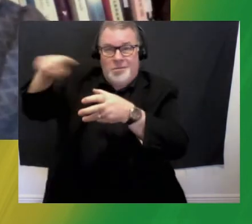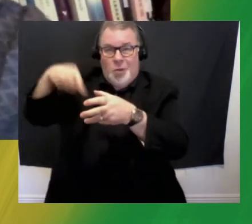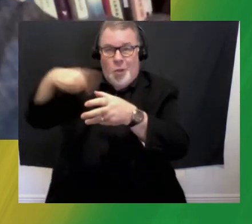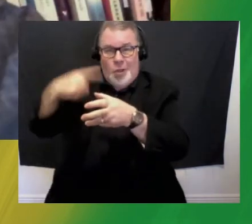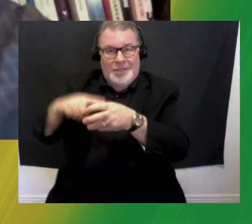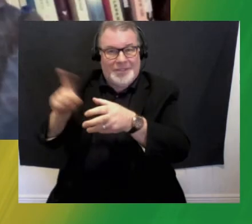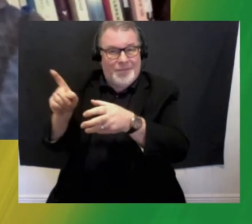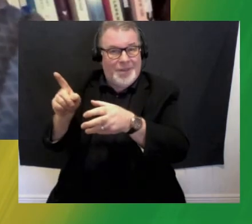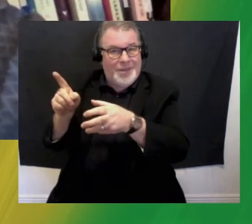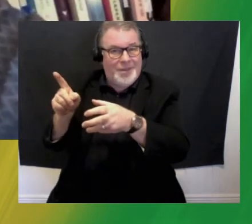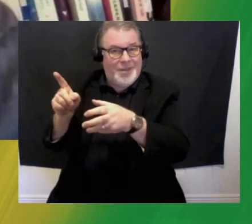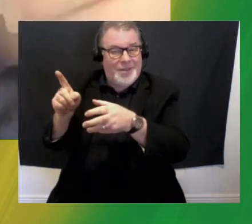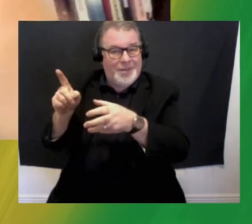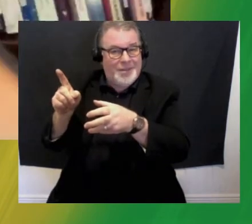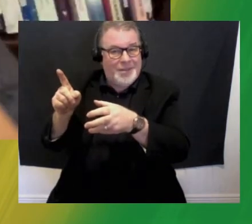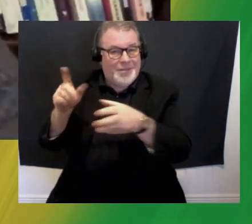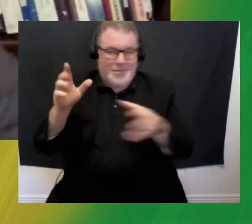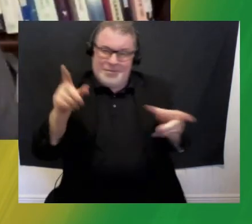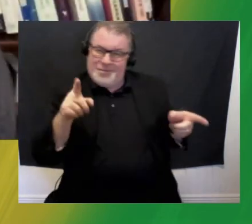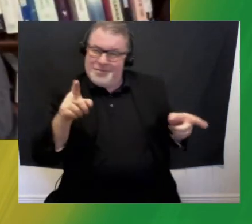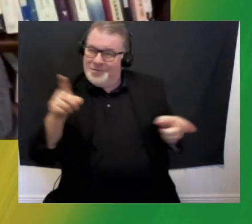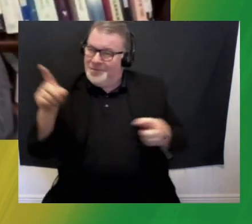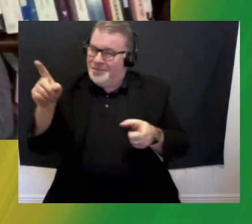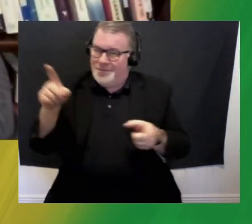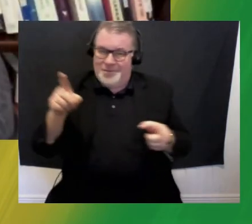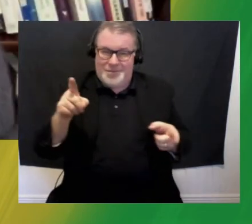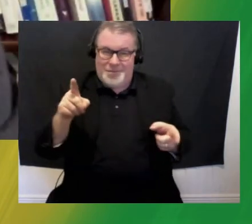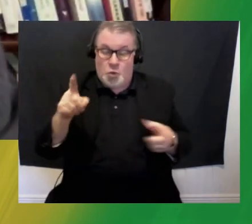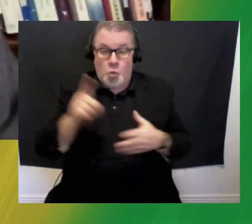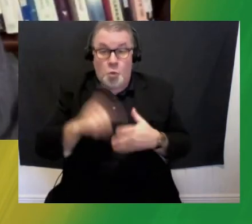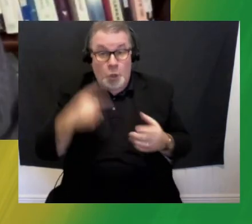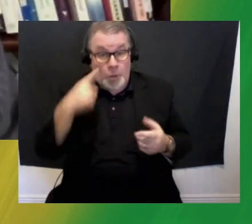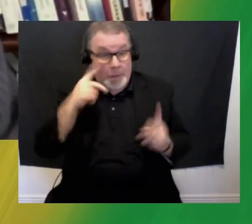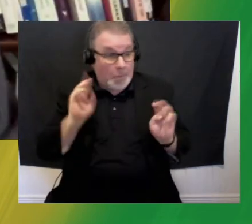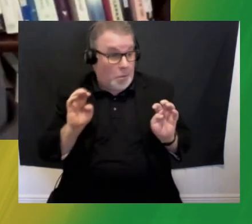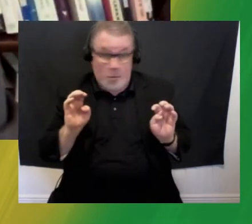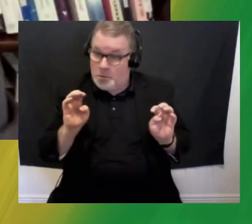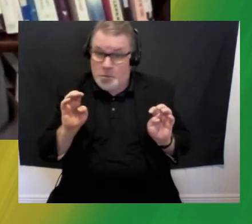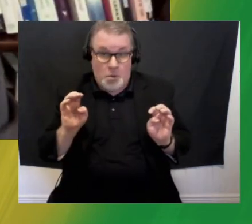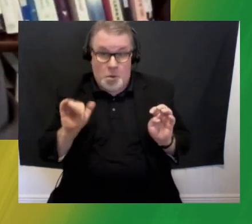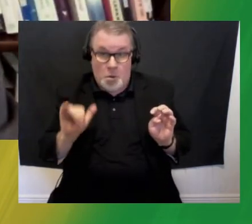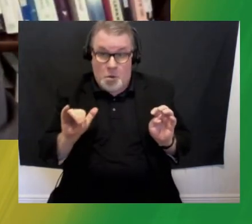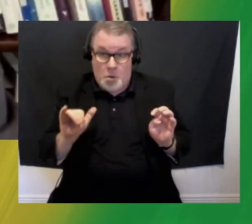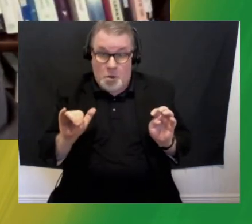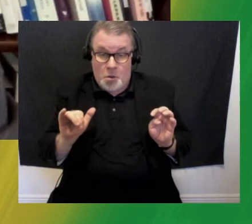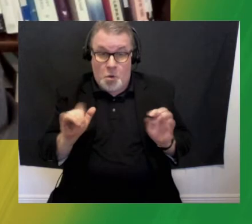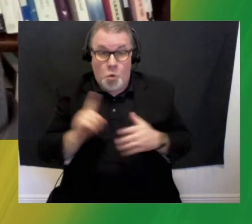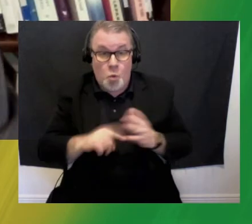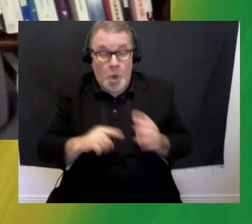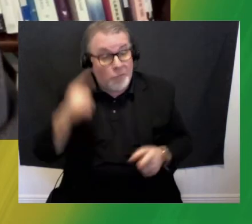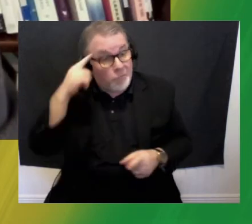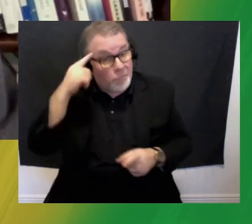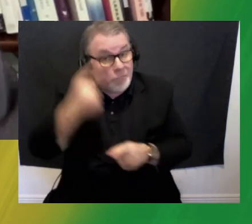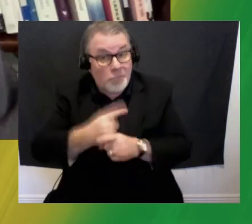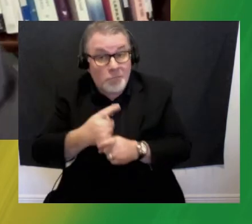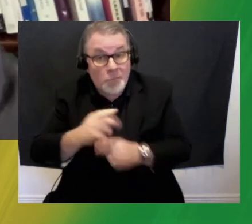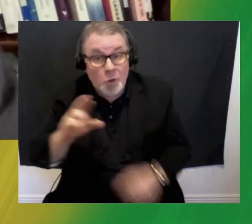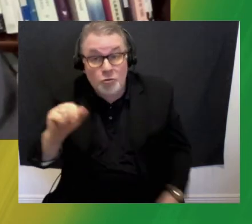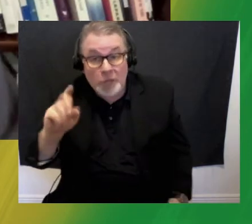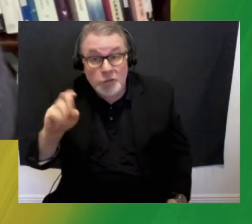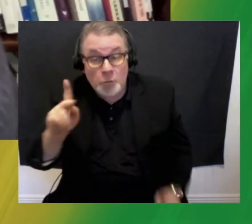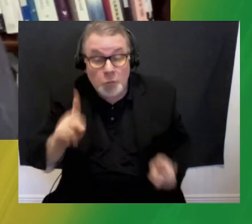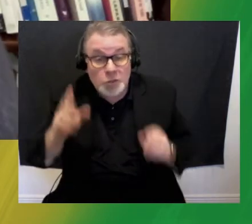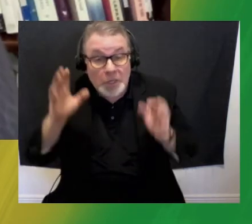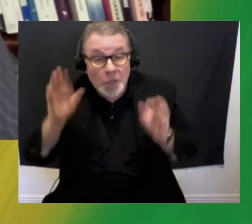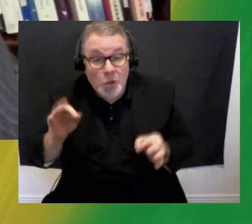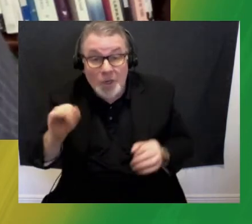way disproportionately, what do you think folks are going to conclude? Like, what would a rational person conclude if they've been